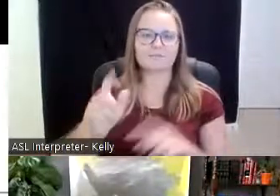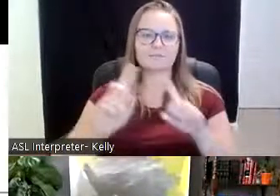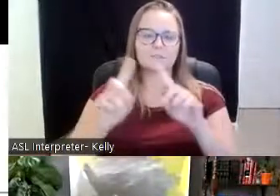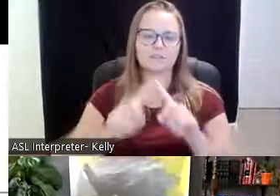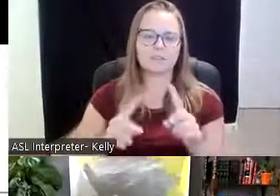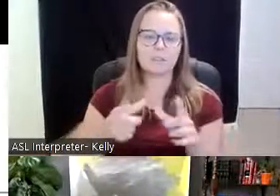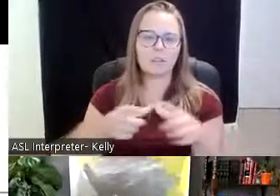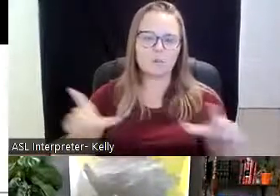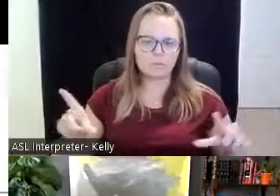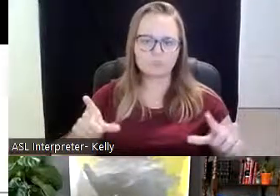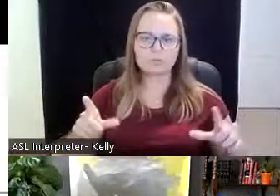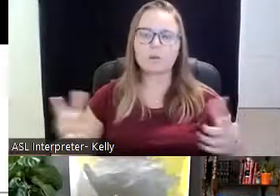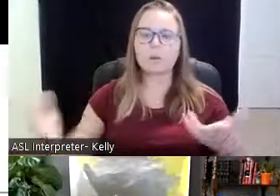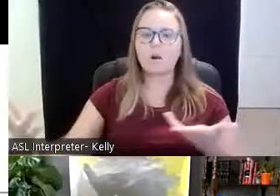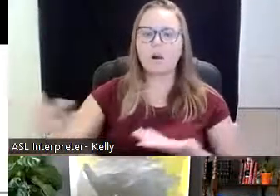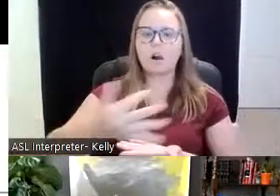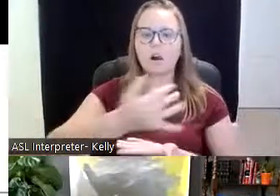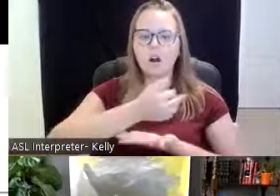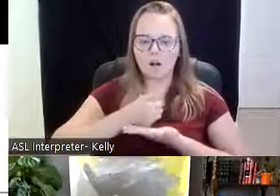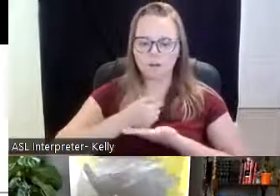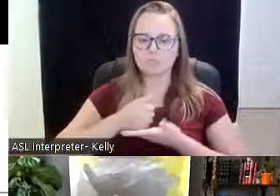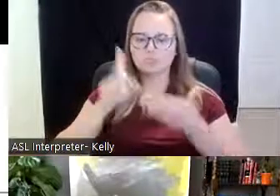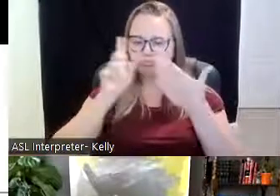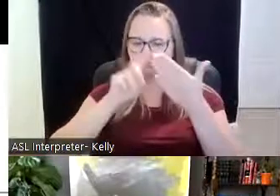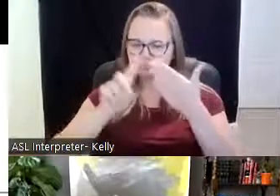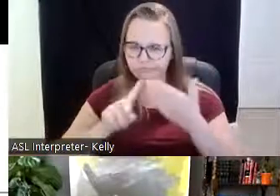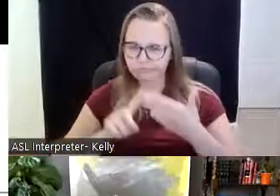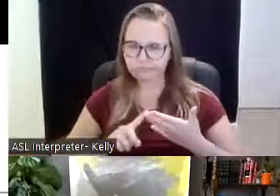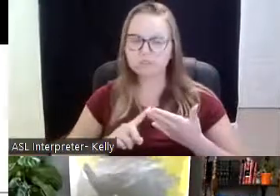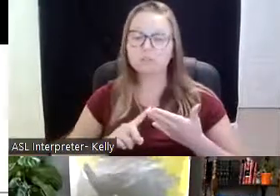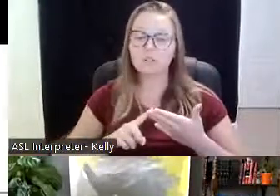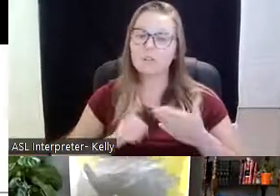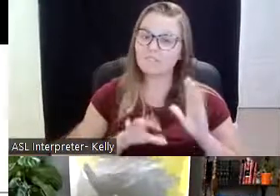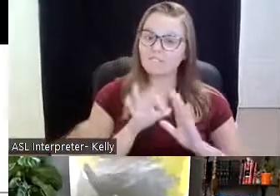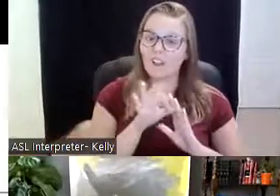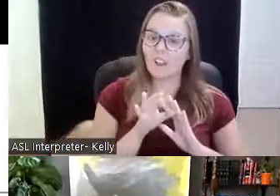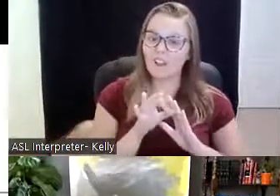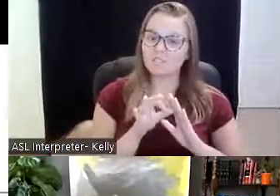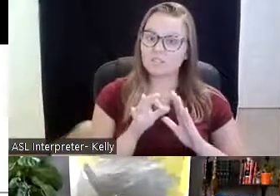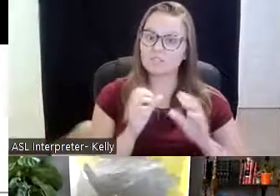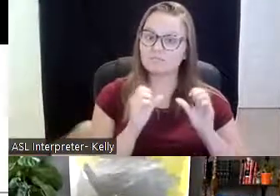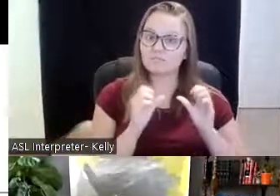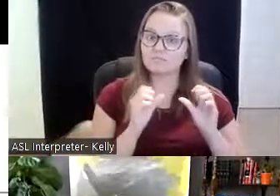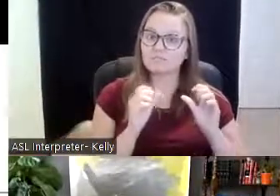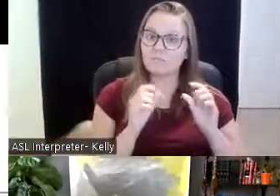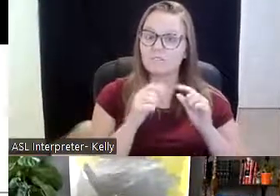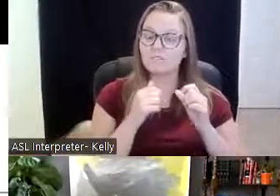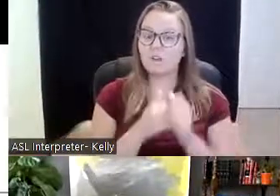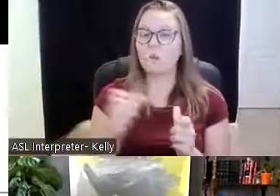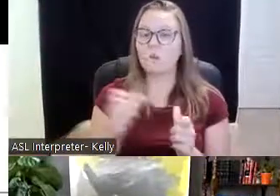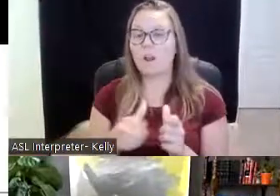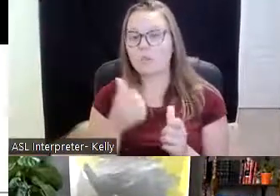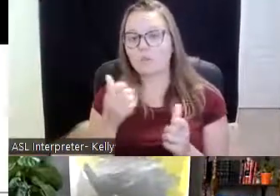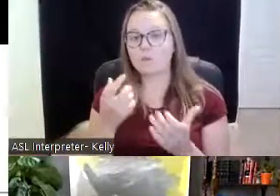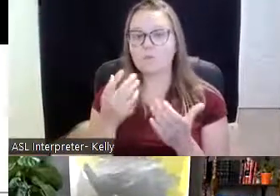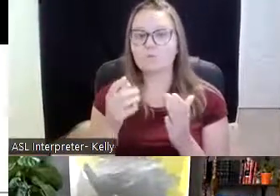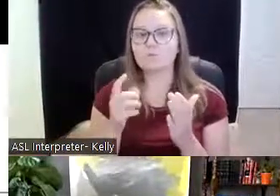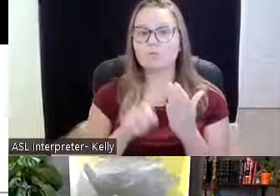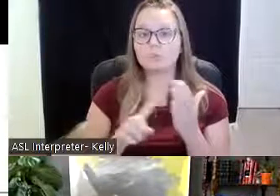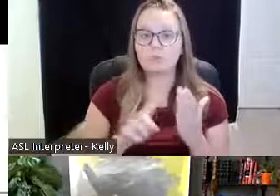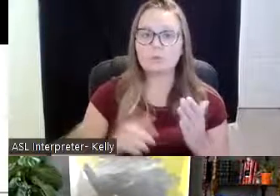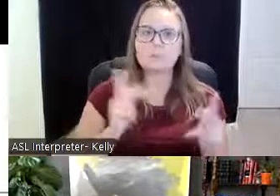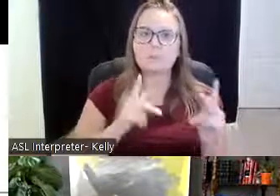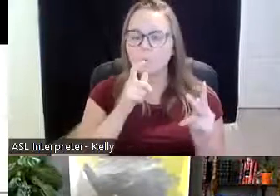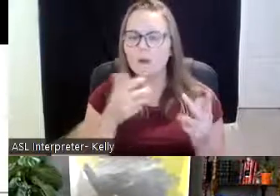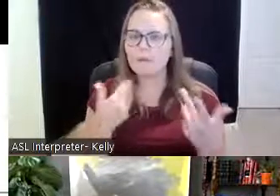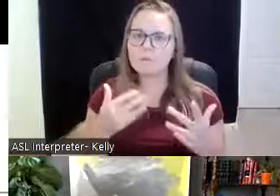what we found was consistent to some other research that found that those who had greater financial concerns